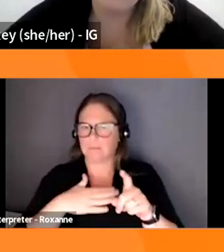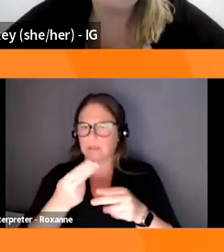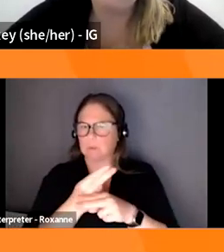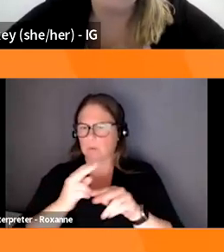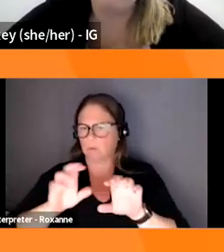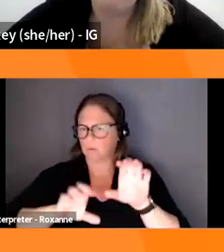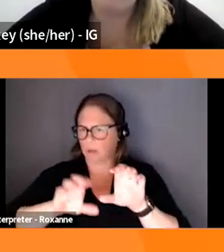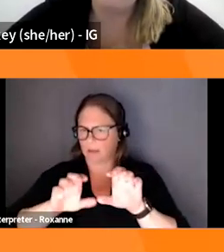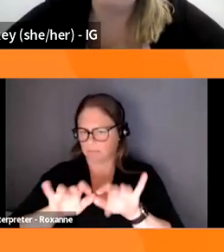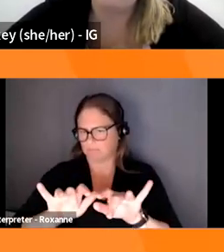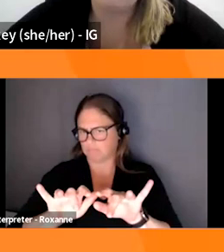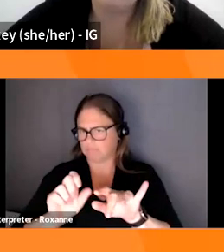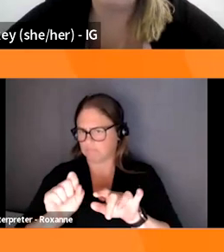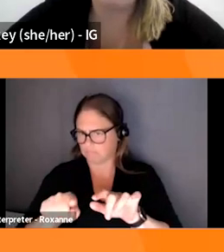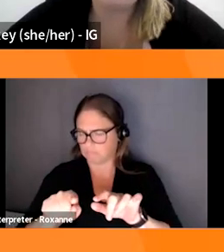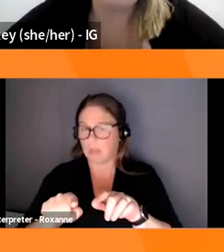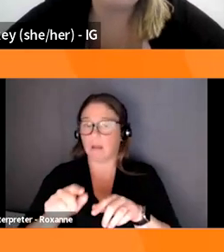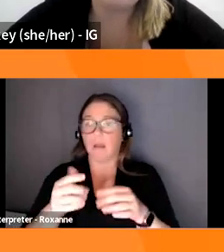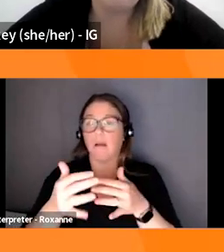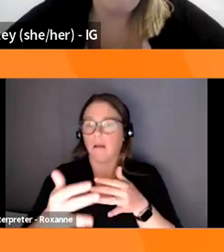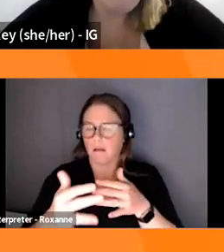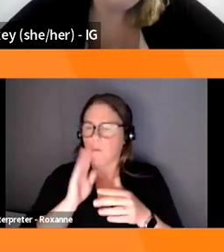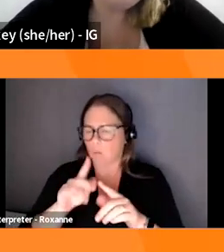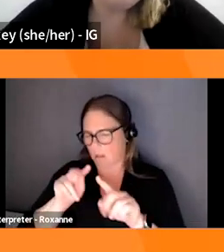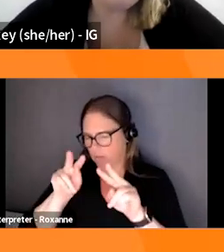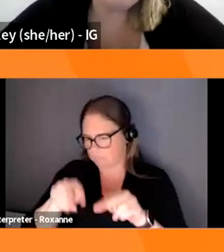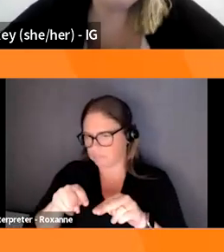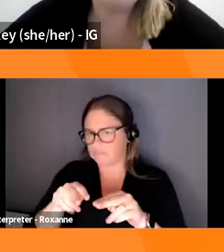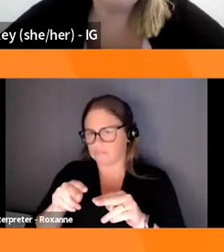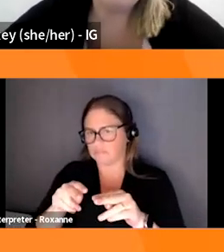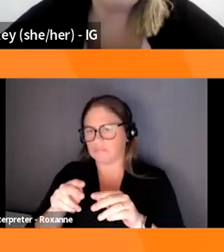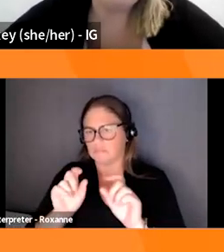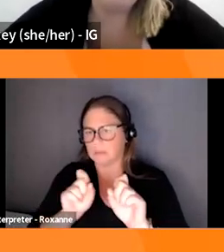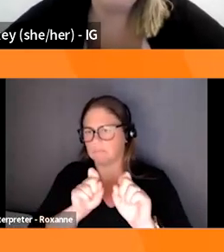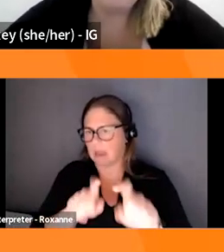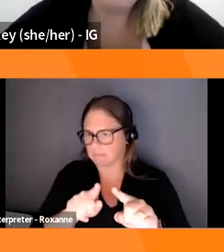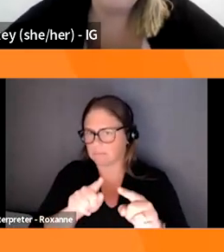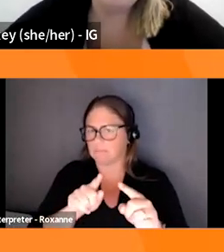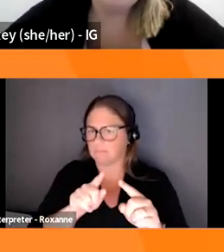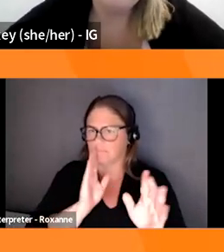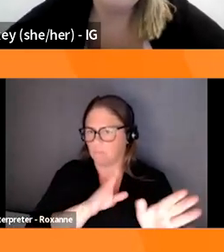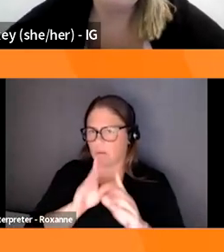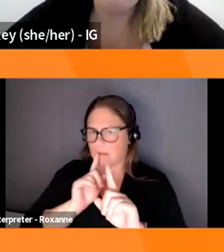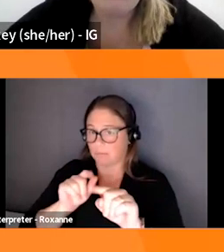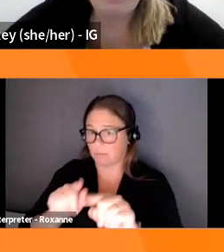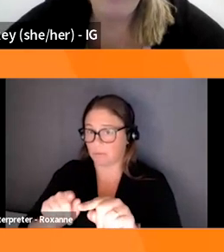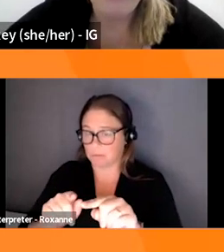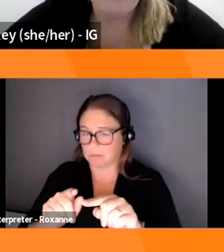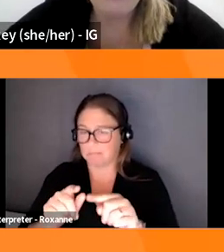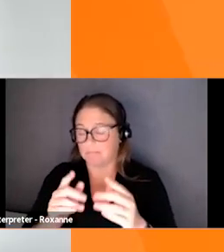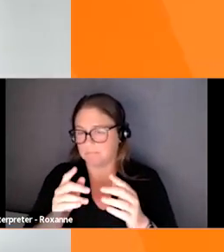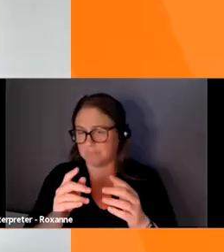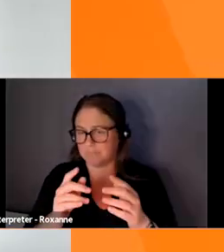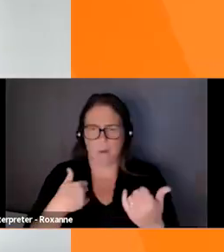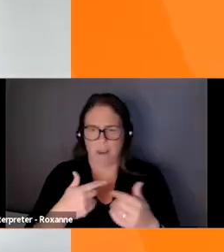your questions when the right moment appears during the presentation or during the organized question and answer period at the end. So I'm going to be quiet